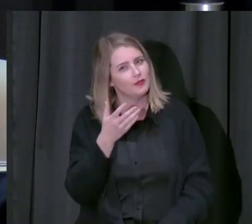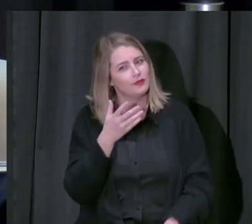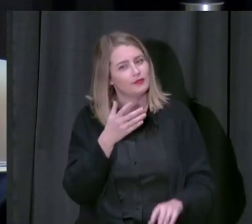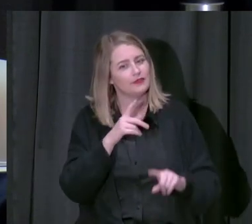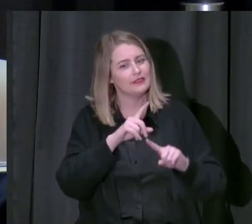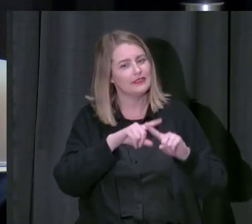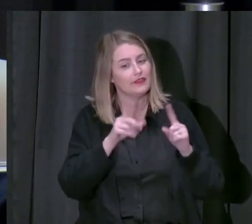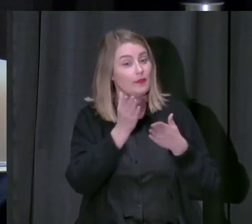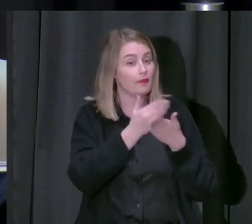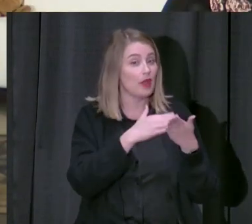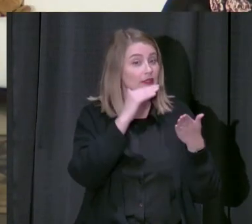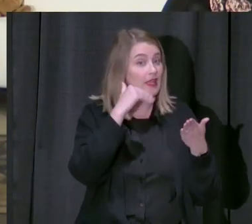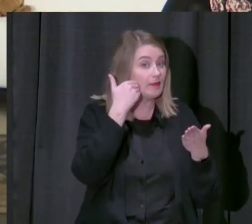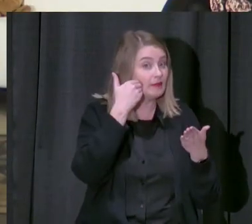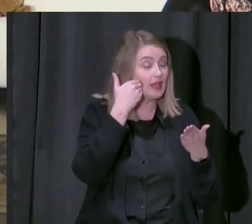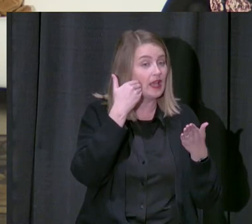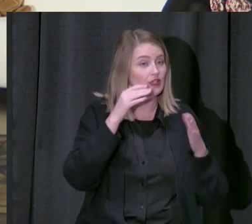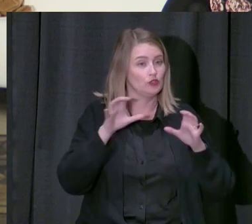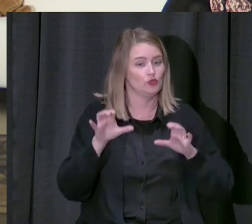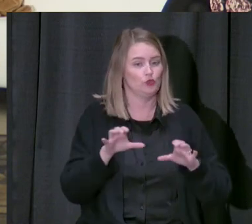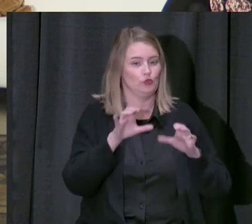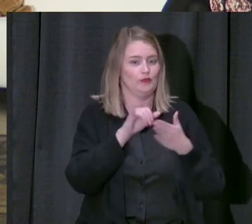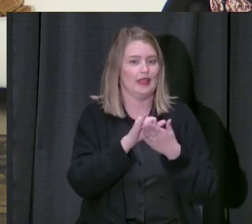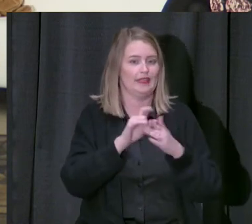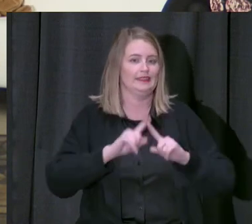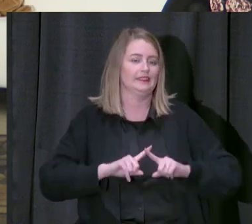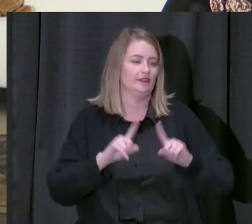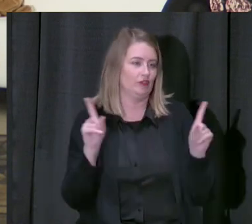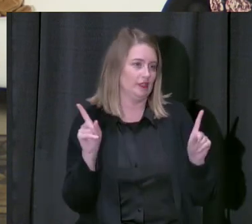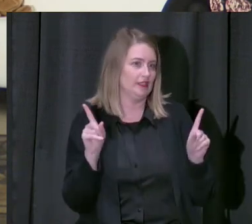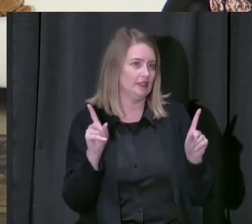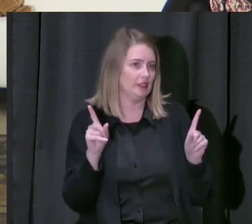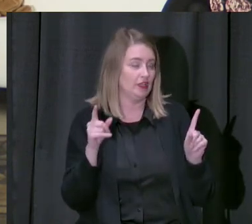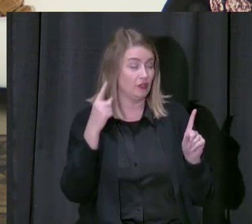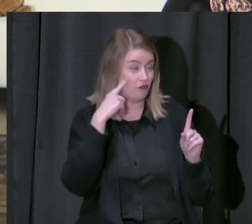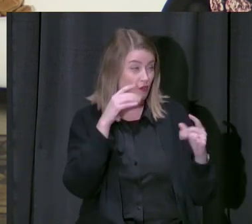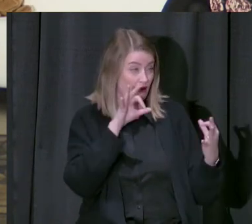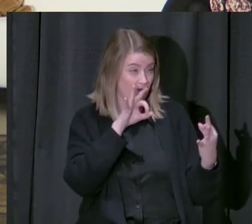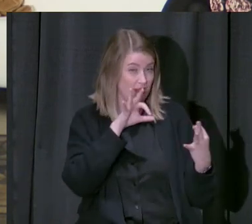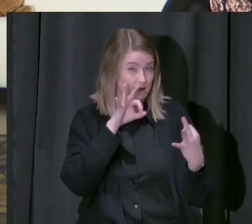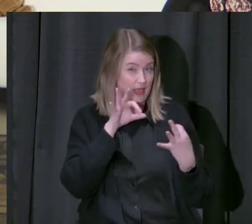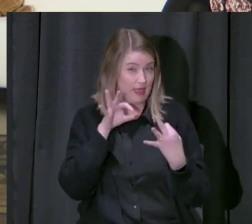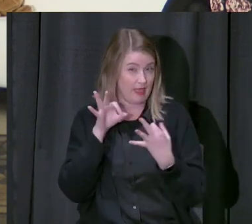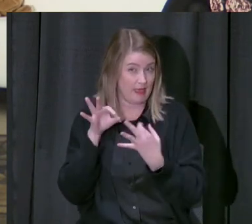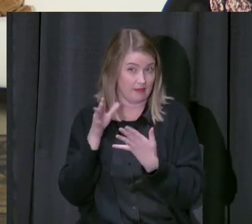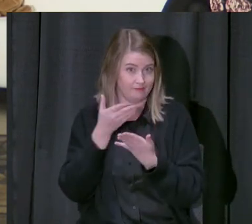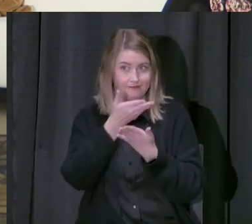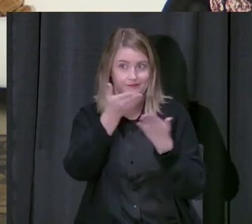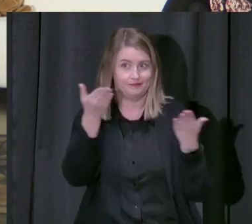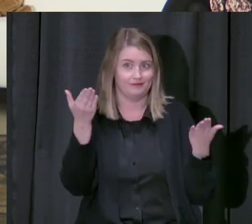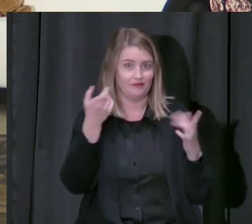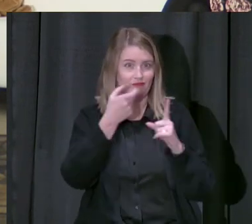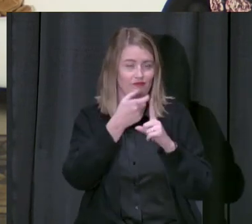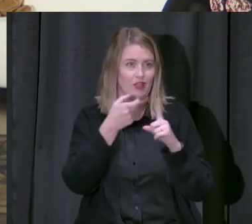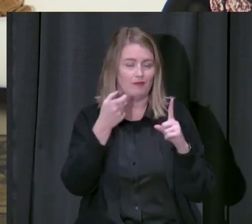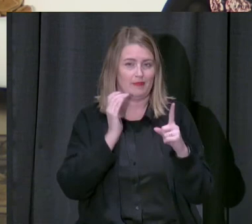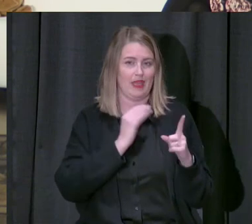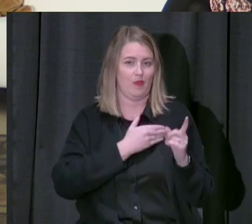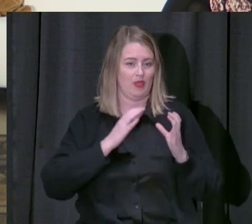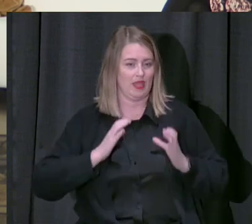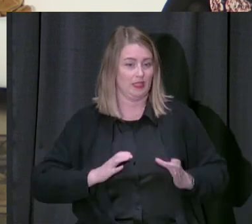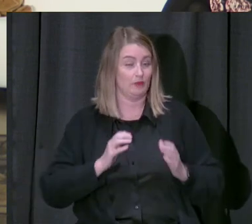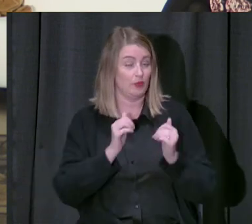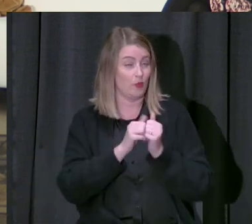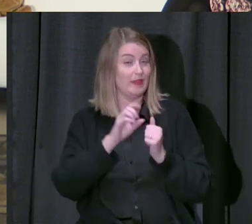different parts of Amazon do that differently. And in order to get feedback and input from our customers